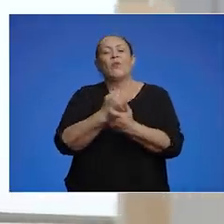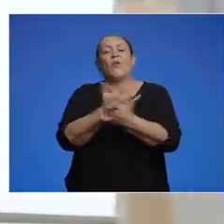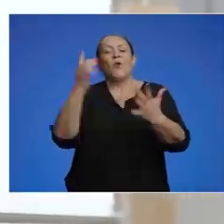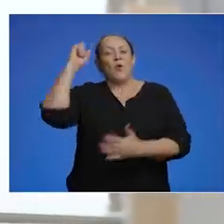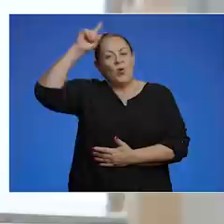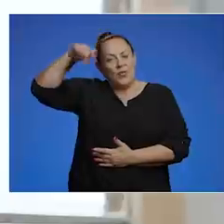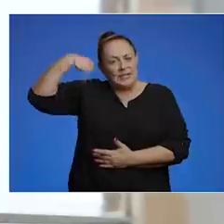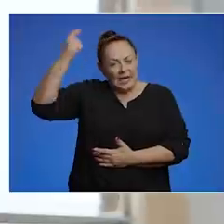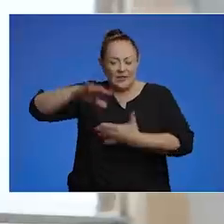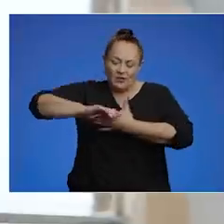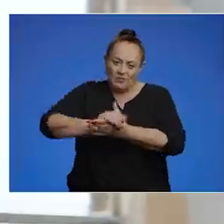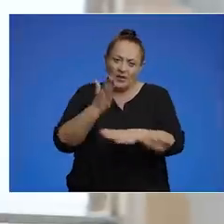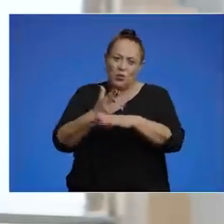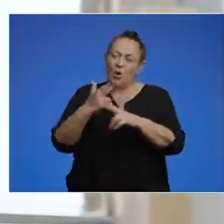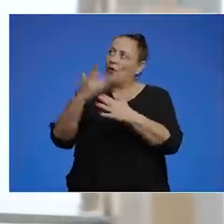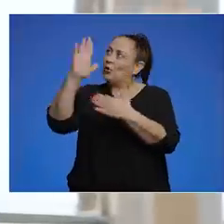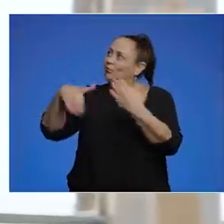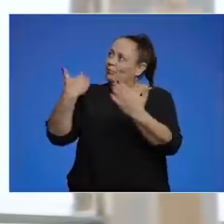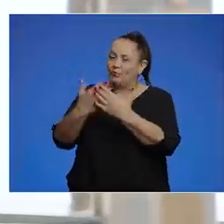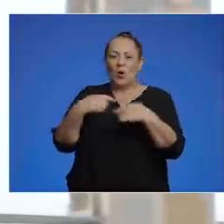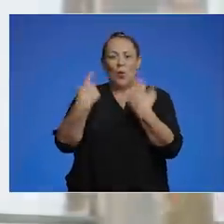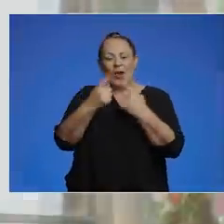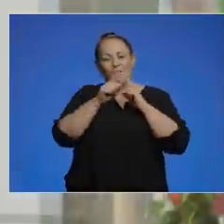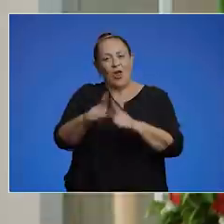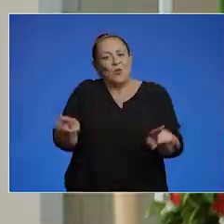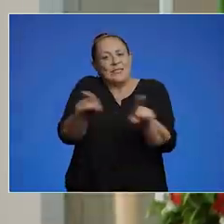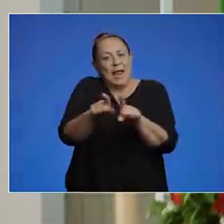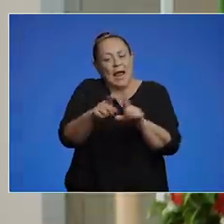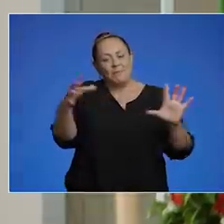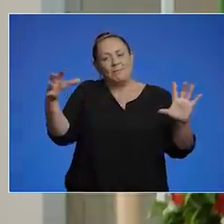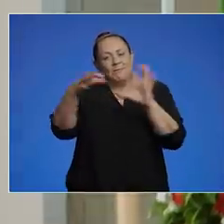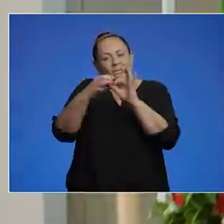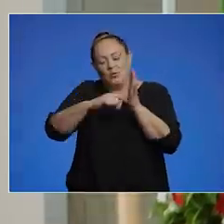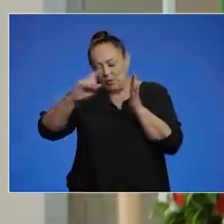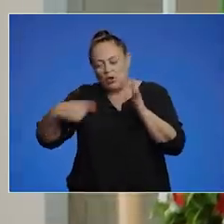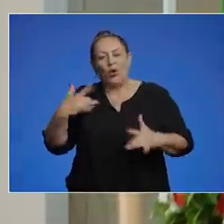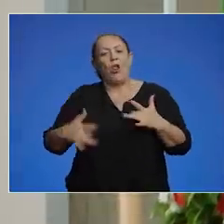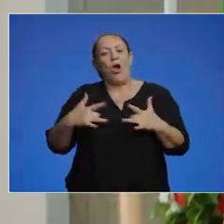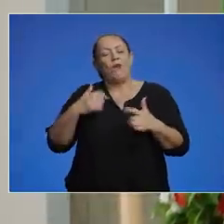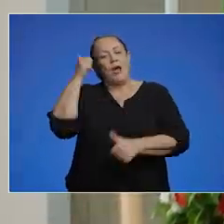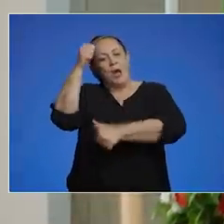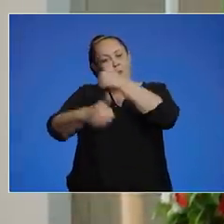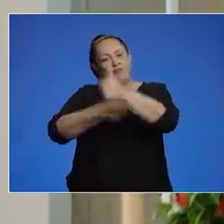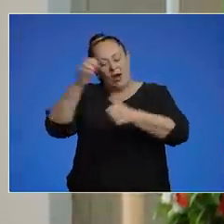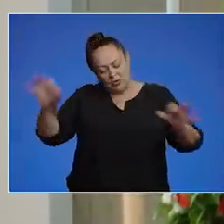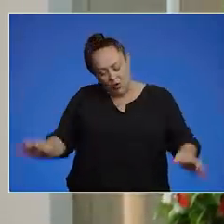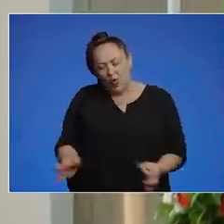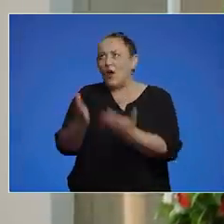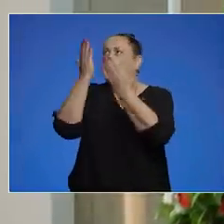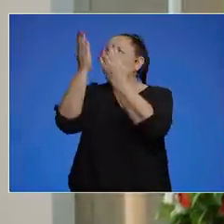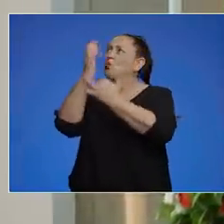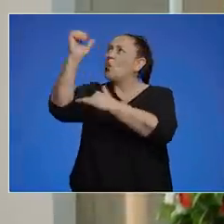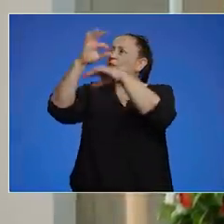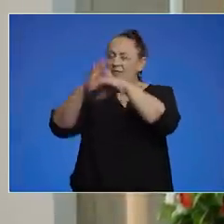apostles, and all the saints who have pleased you throughout the ages, we may merit to be co-heirs to eternal life, and may praise